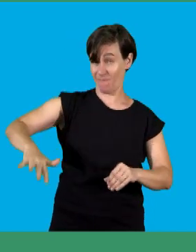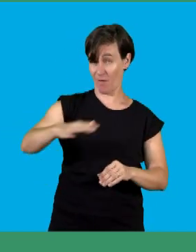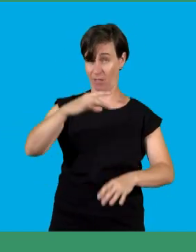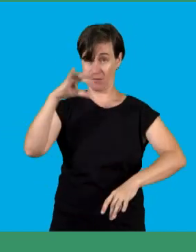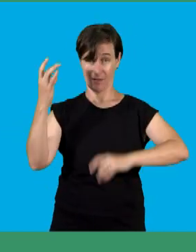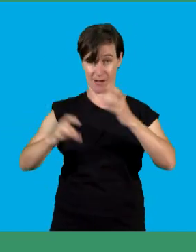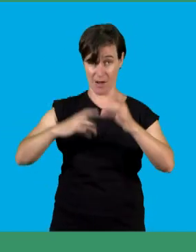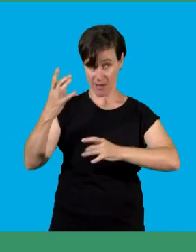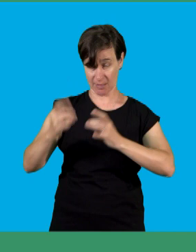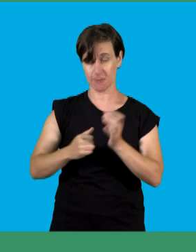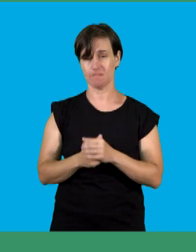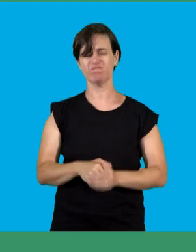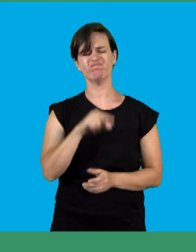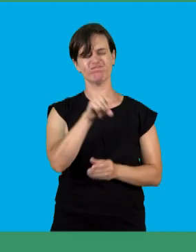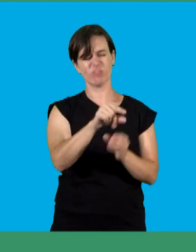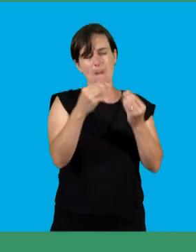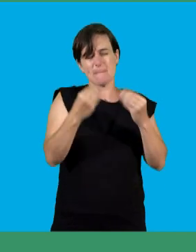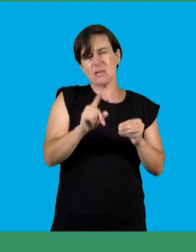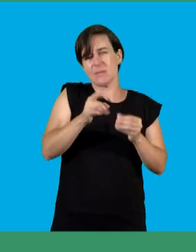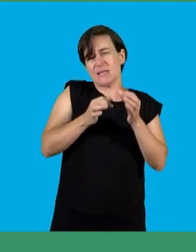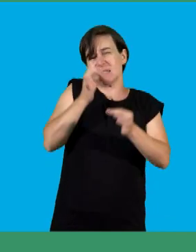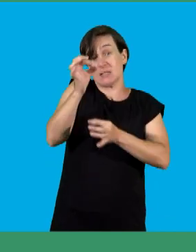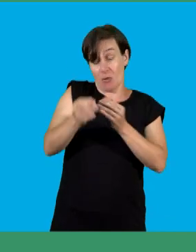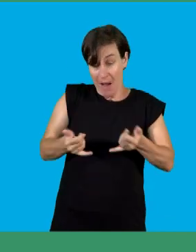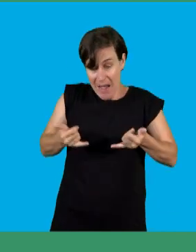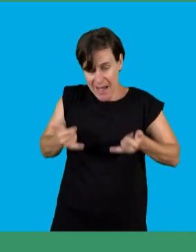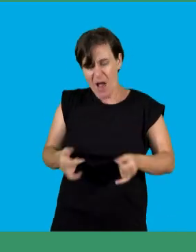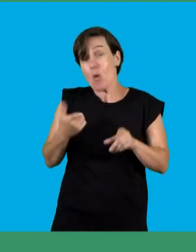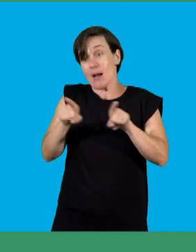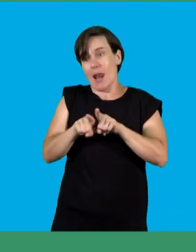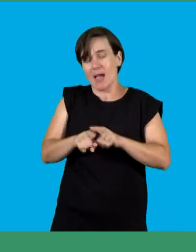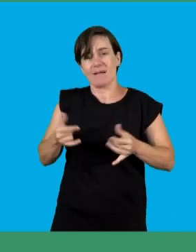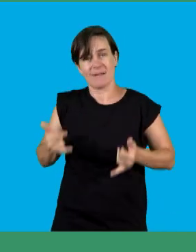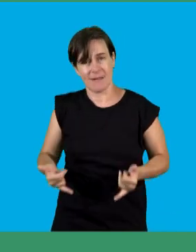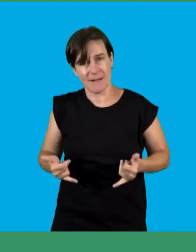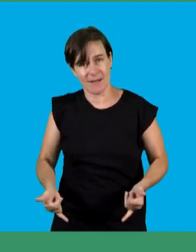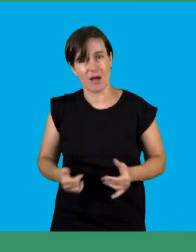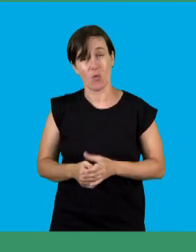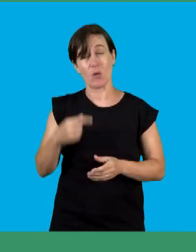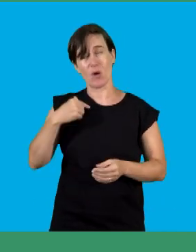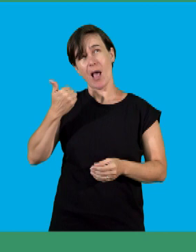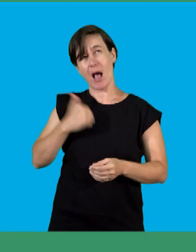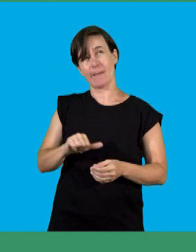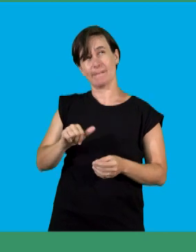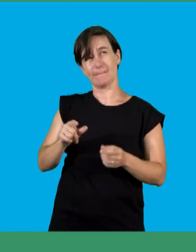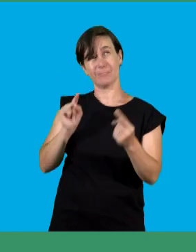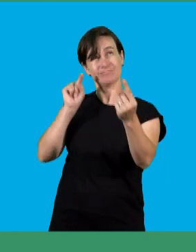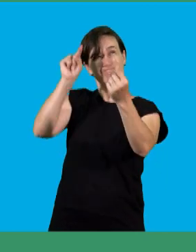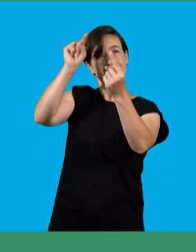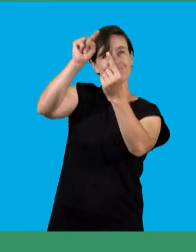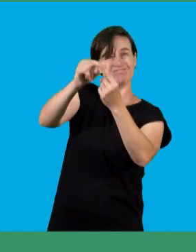so here the business should describe the current situation and the desired situation. Don't forget, here we are using